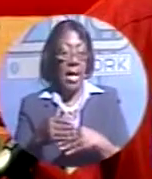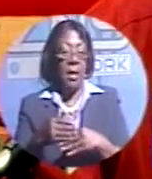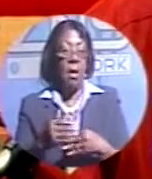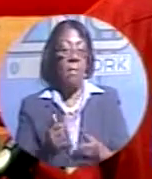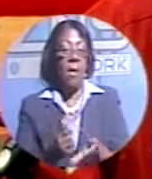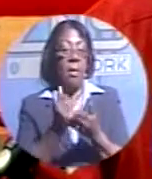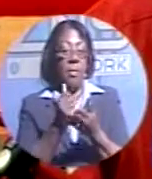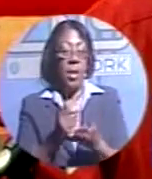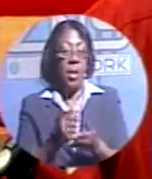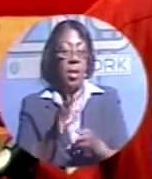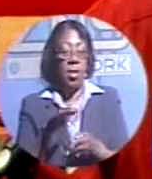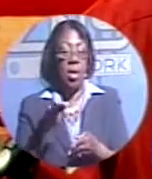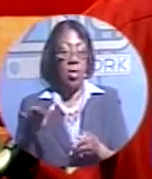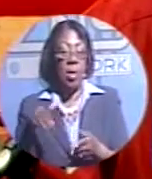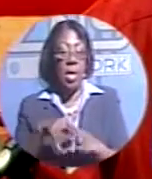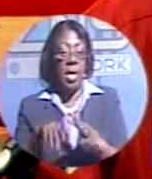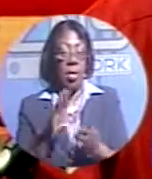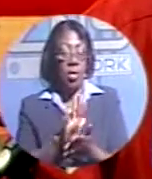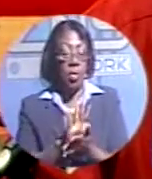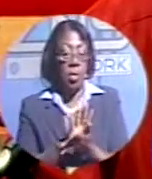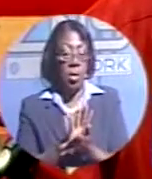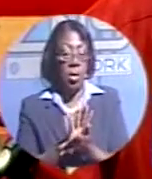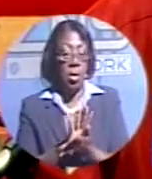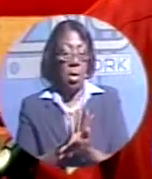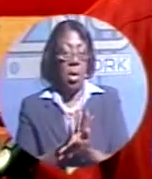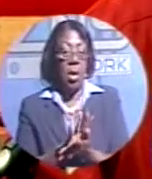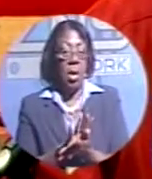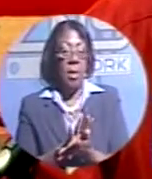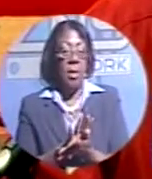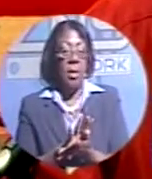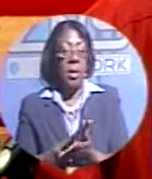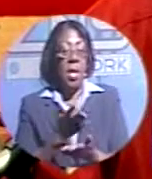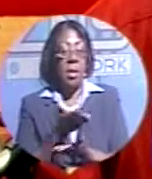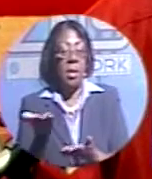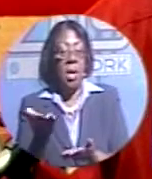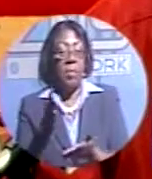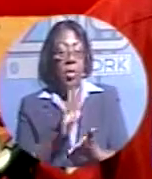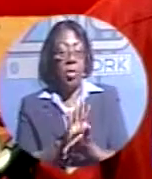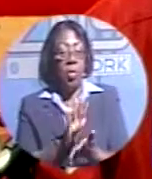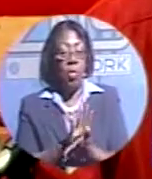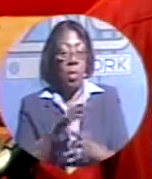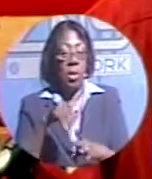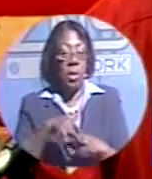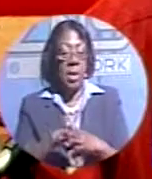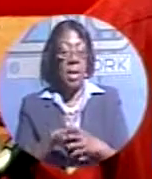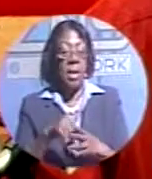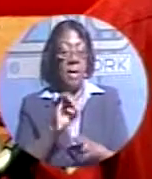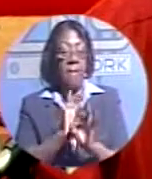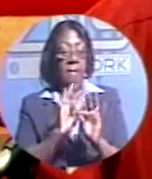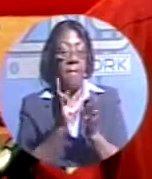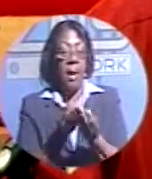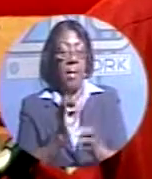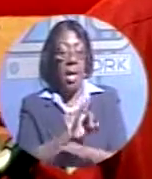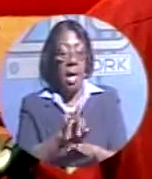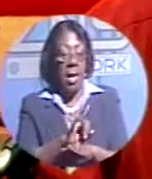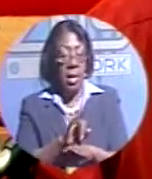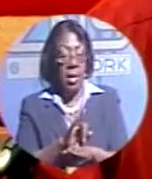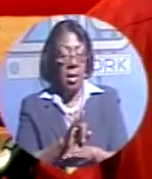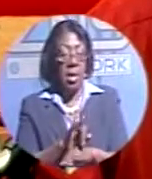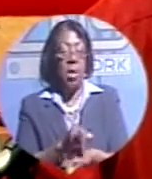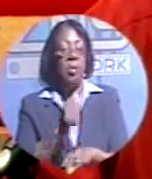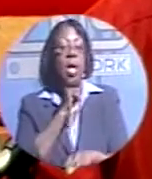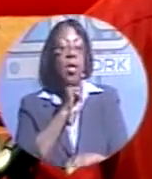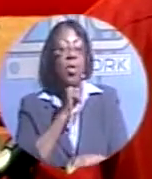of 2012. Regrettably, no repairs whatsoever were effected at the school during the summer, leaving our precious students and